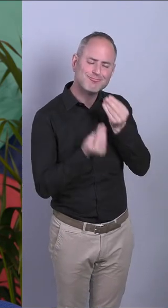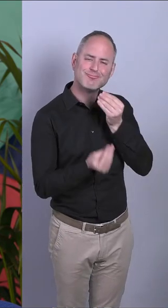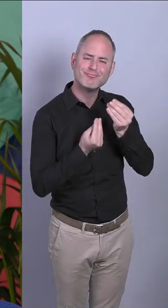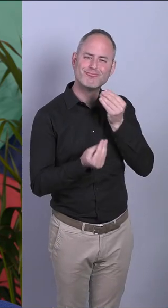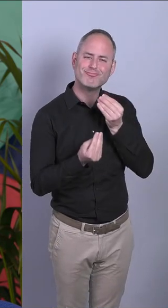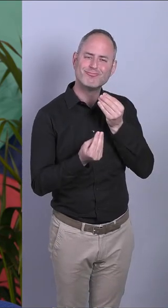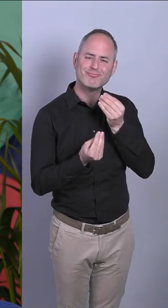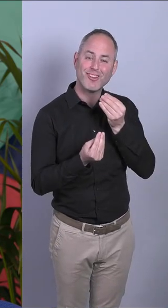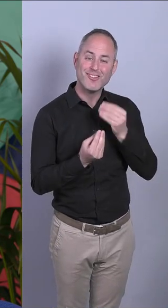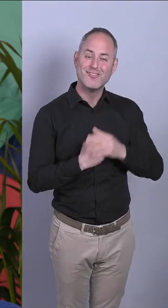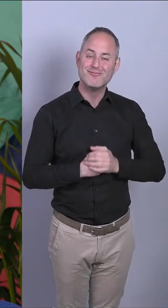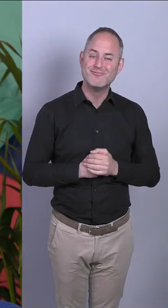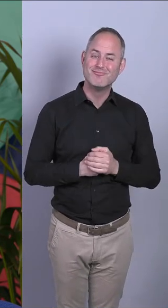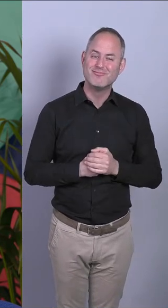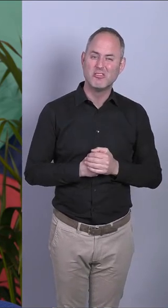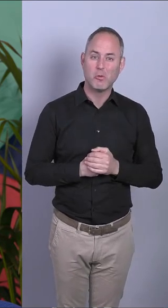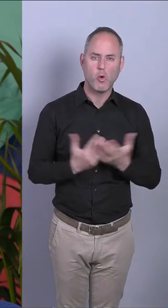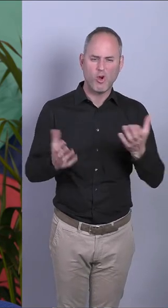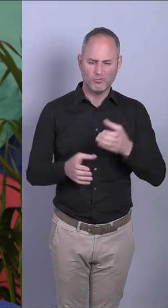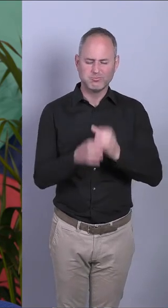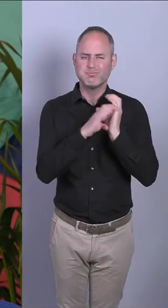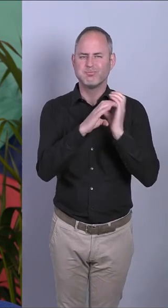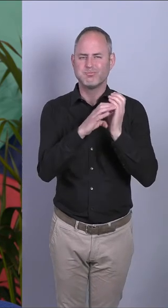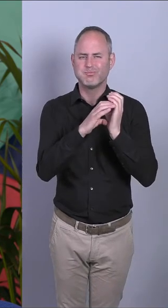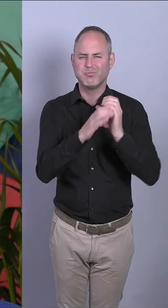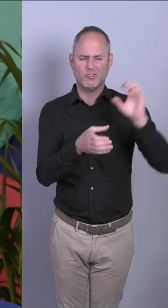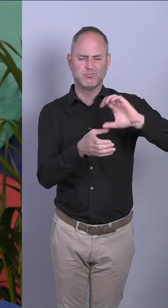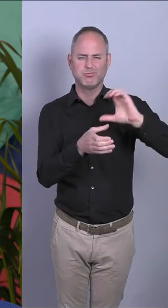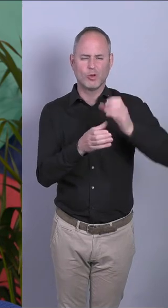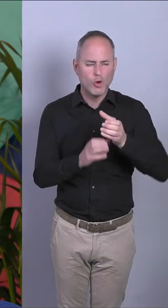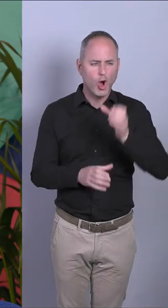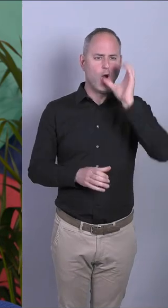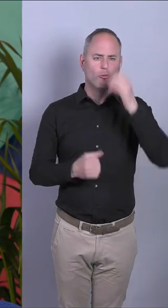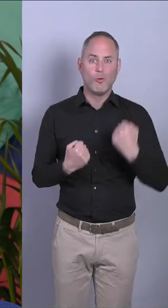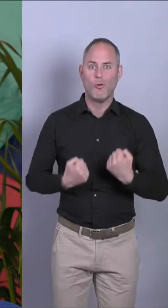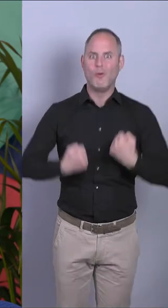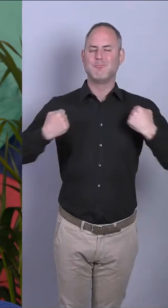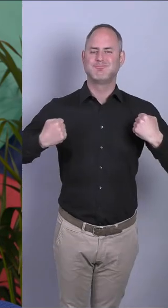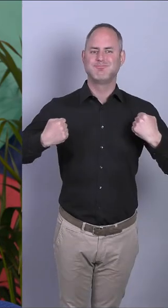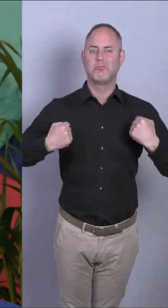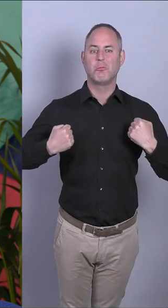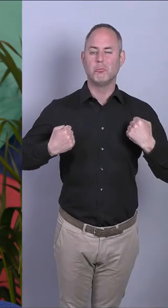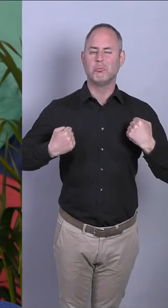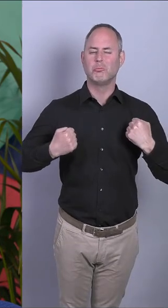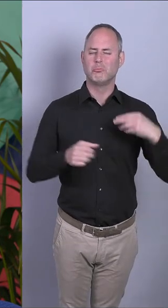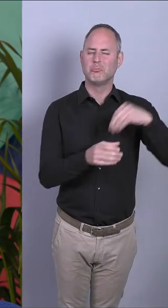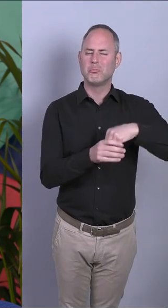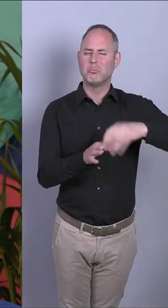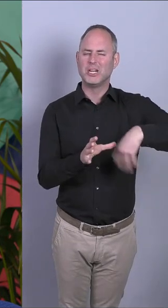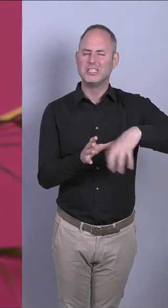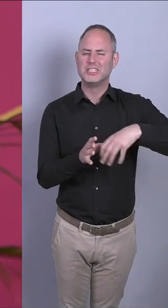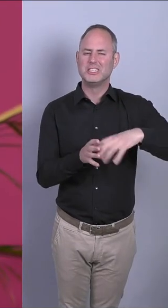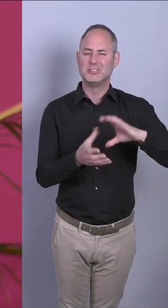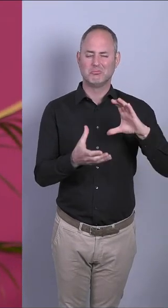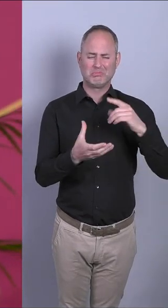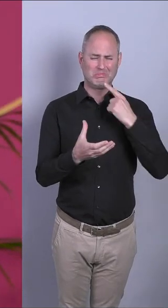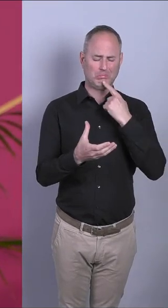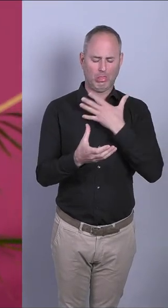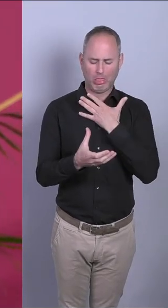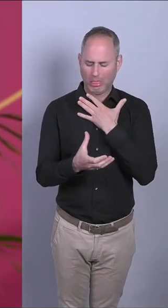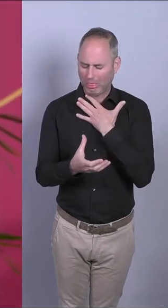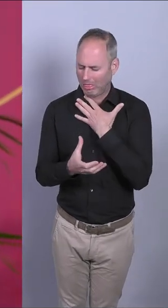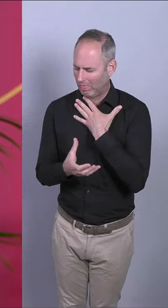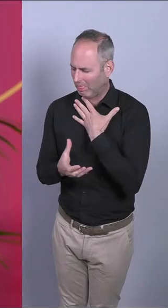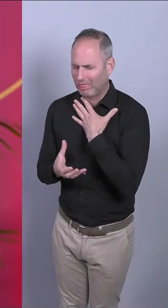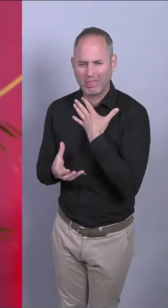chocolate anyway. But of course, in my gym, they recommend consuming some protein shakes, but they don't taste